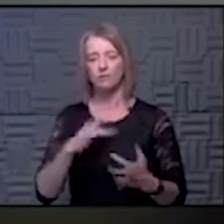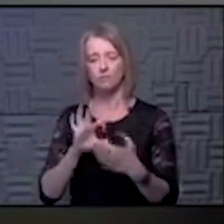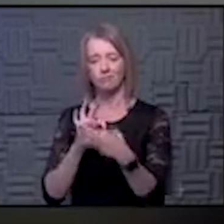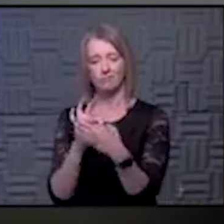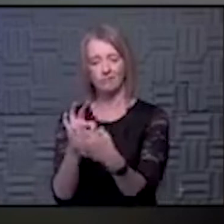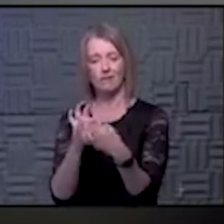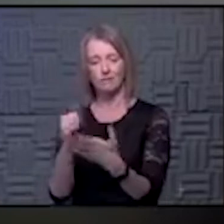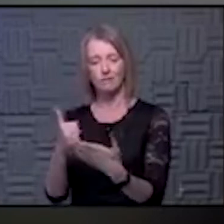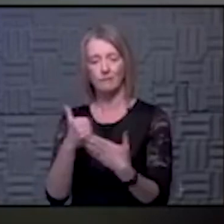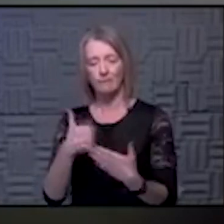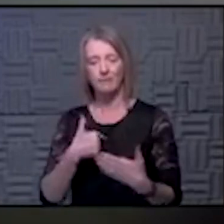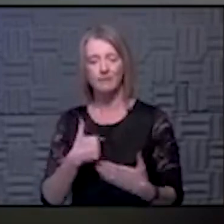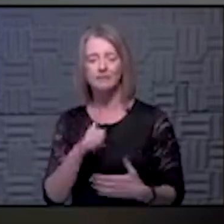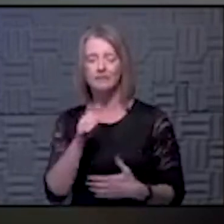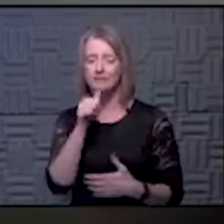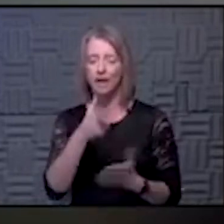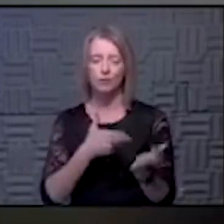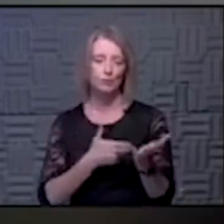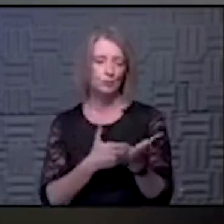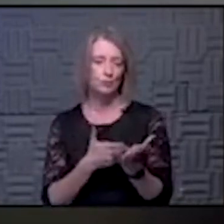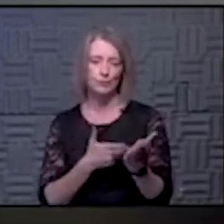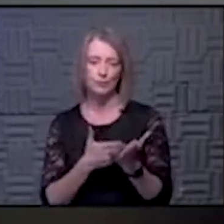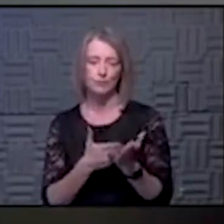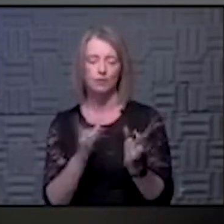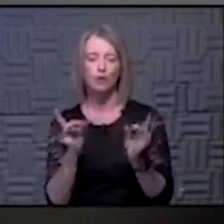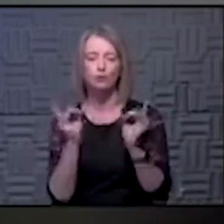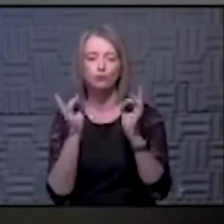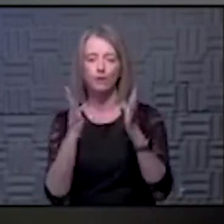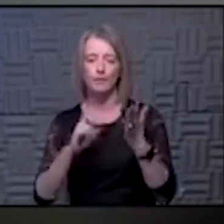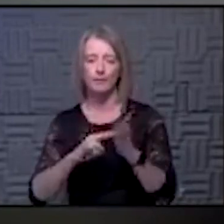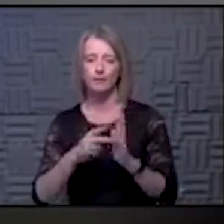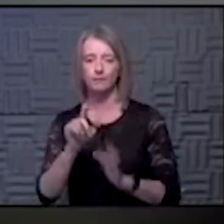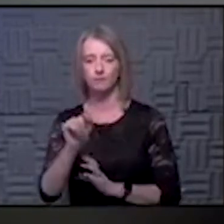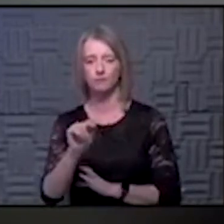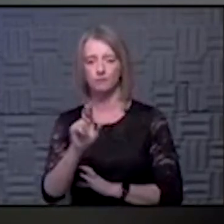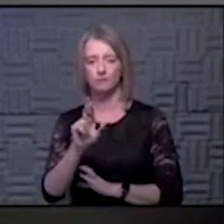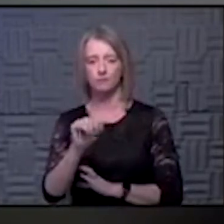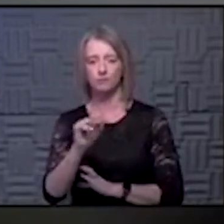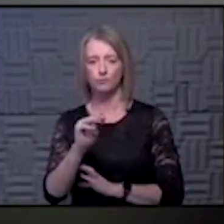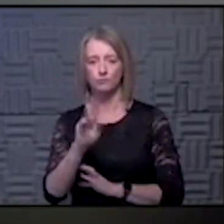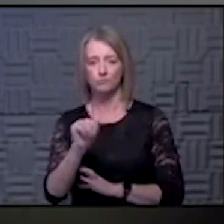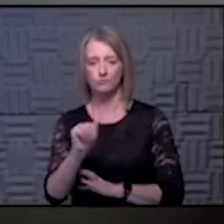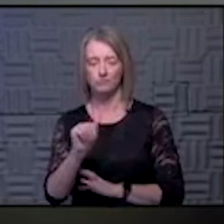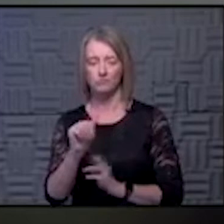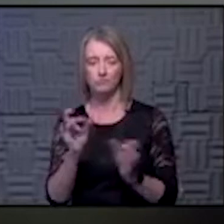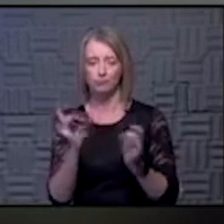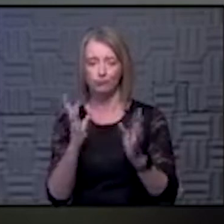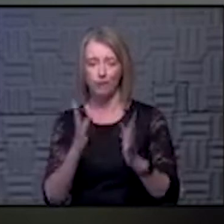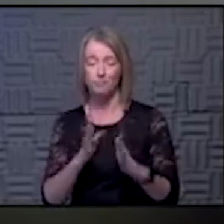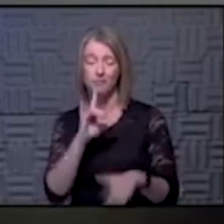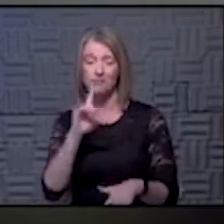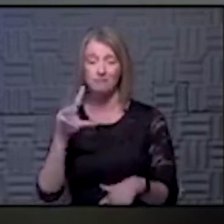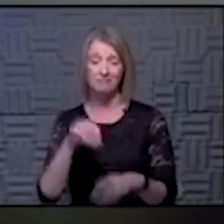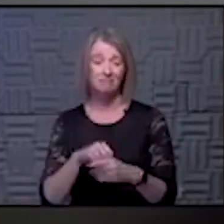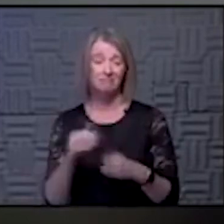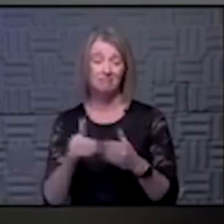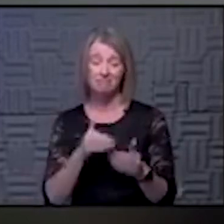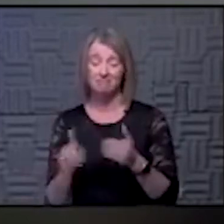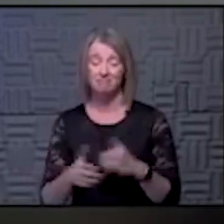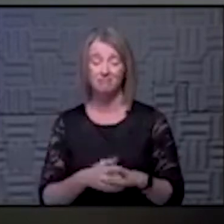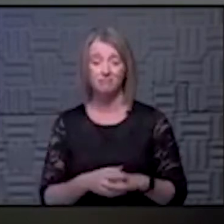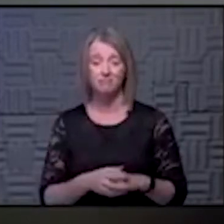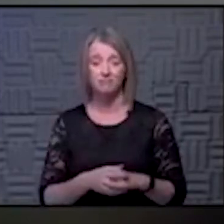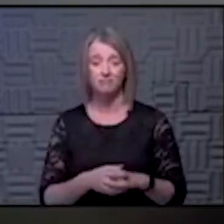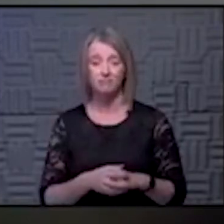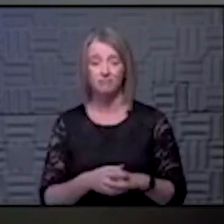and help me. And that's not true. Trauma is trauma. And so these professions, while